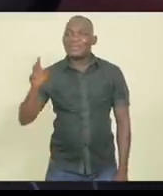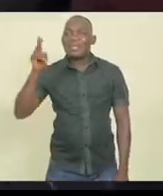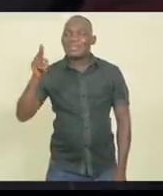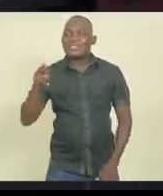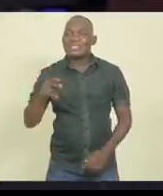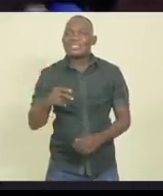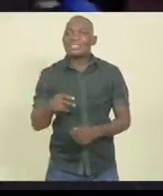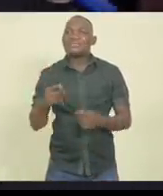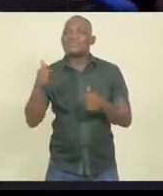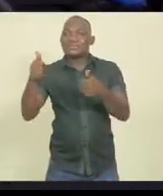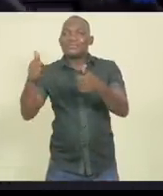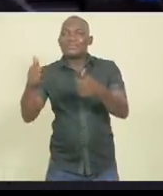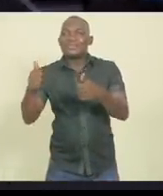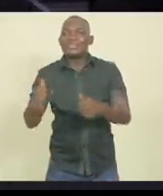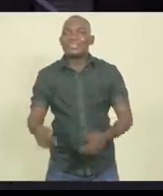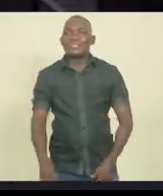what's up?